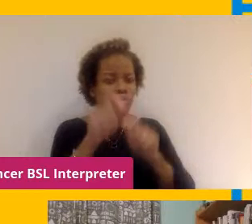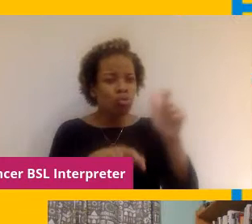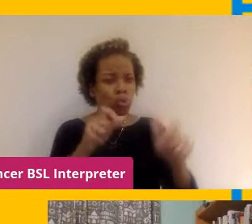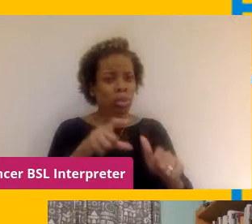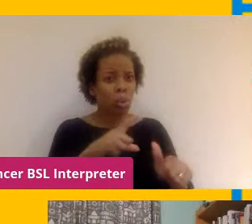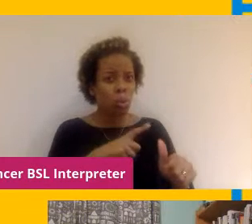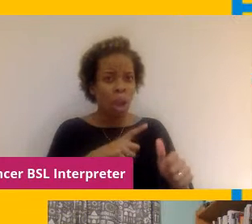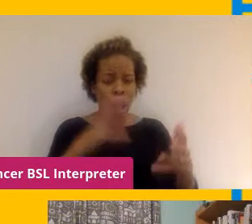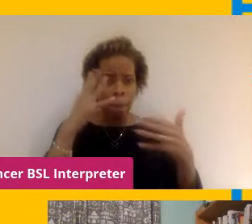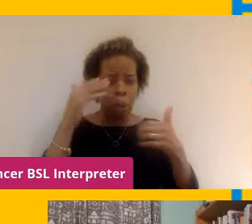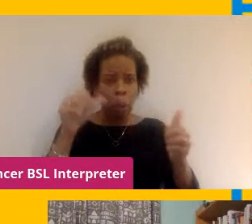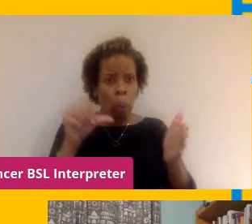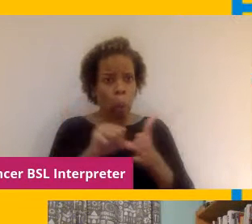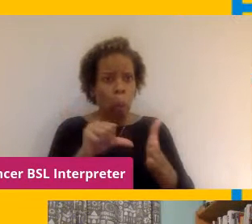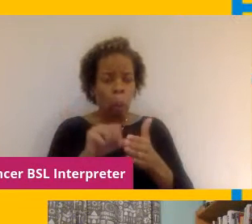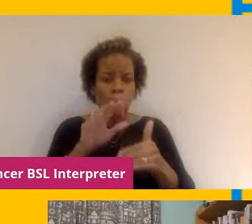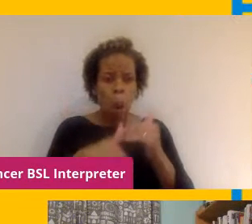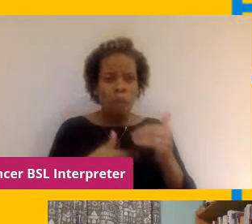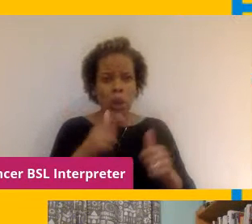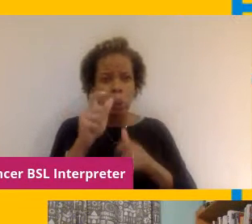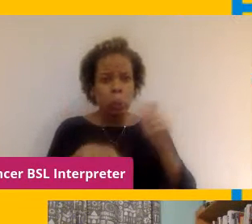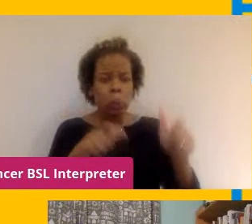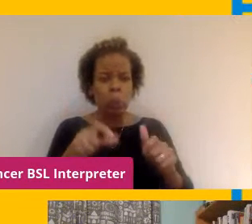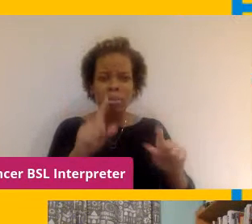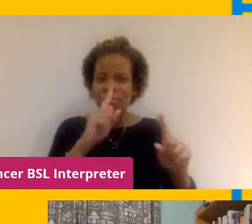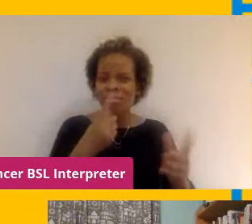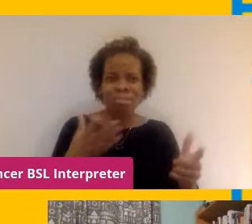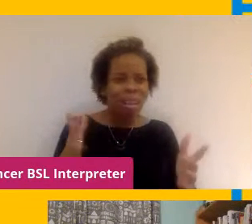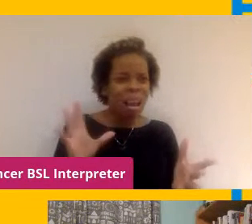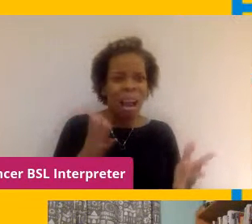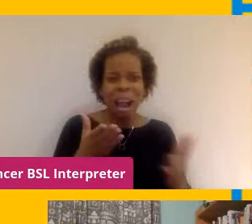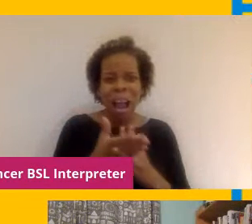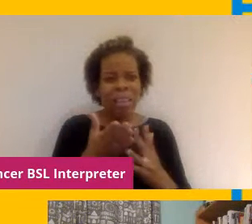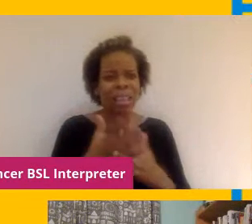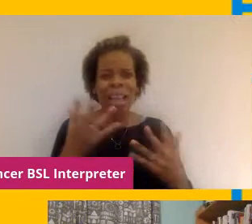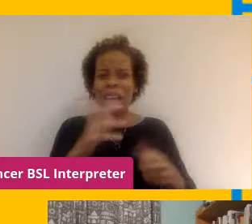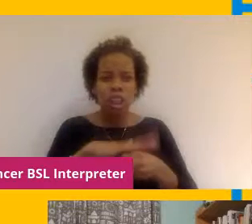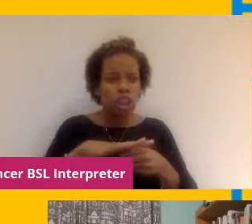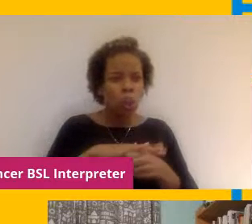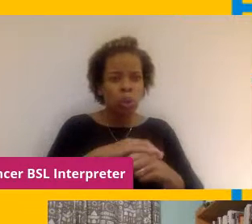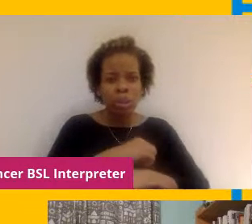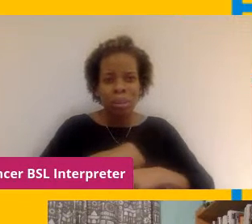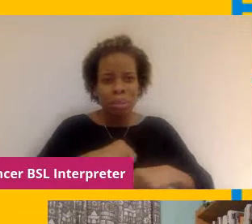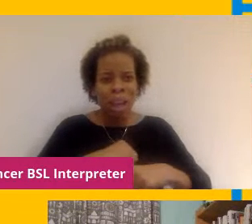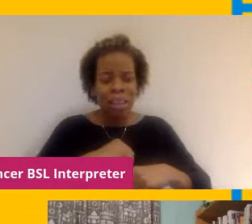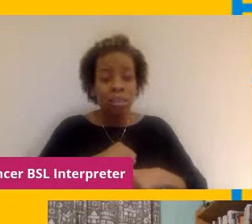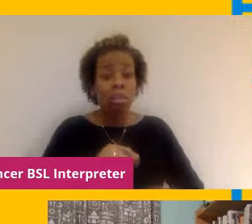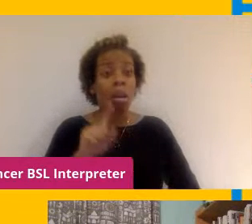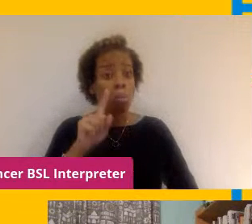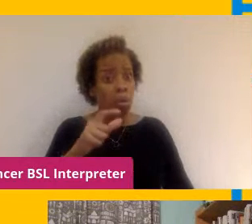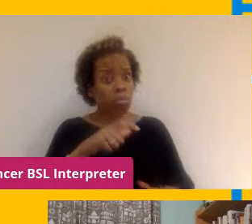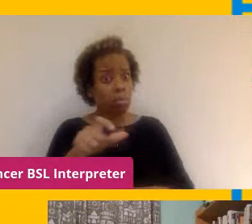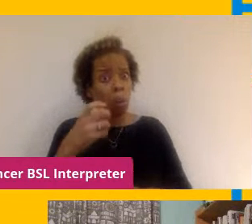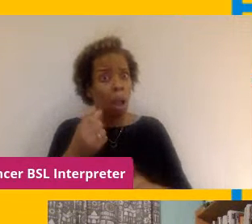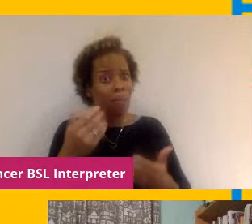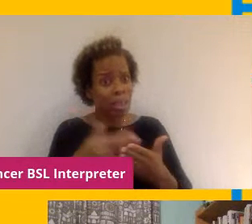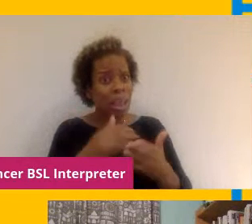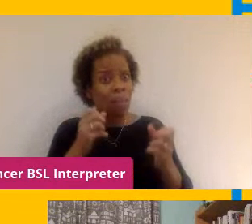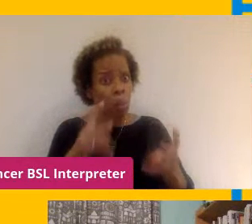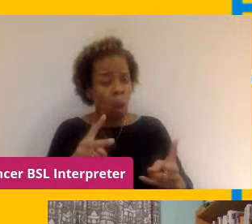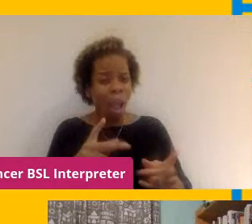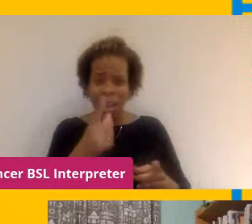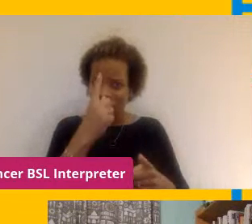health challenges facing students and their lack of access to any social spaces. But there are still safe ways of doing that, and there's